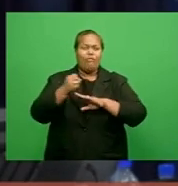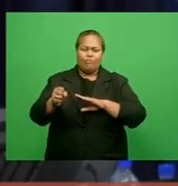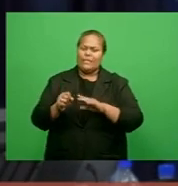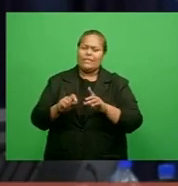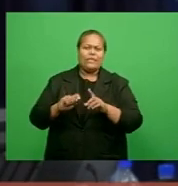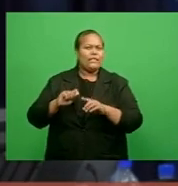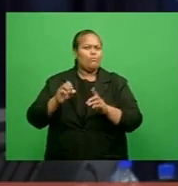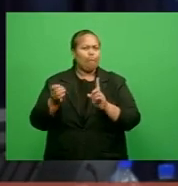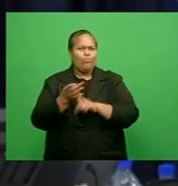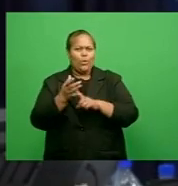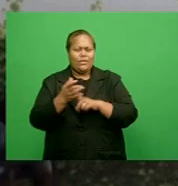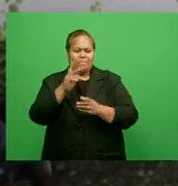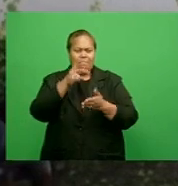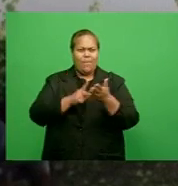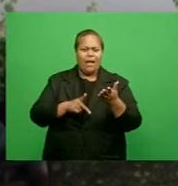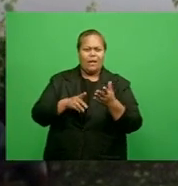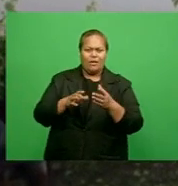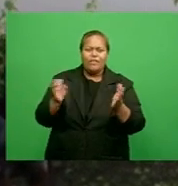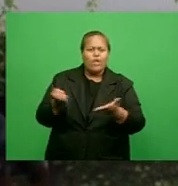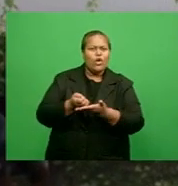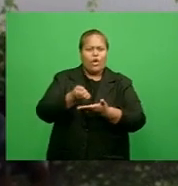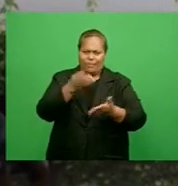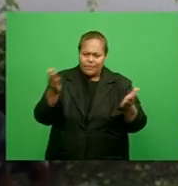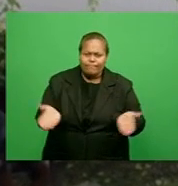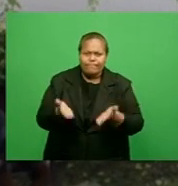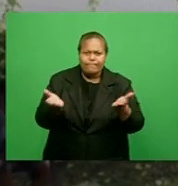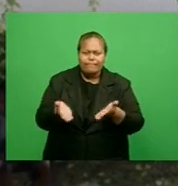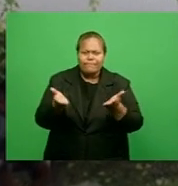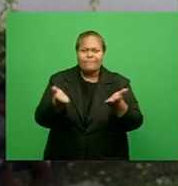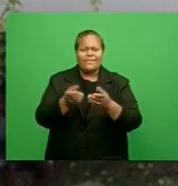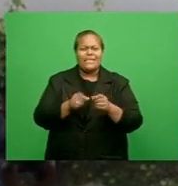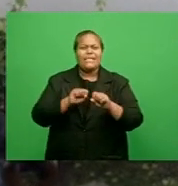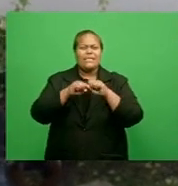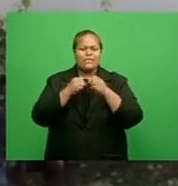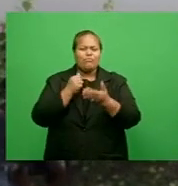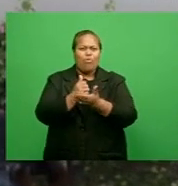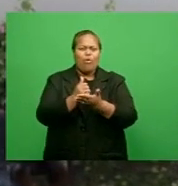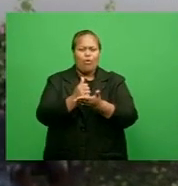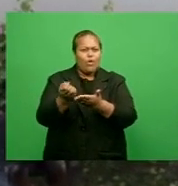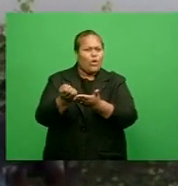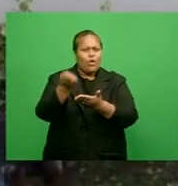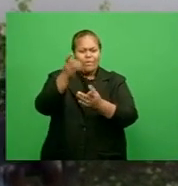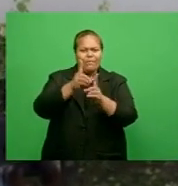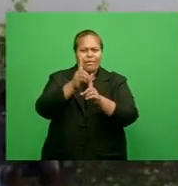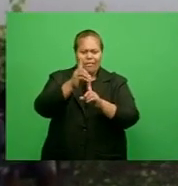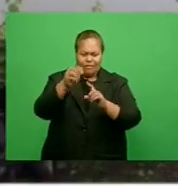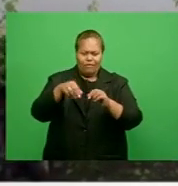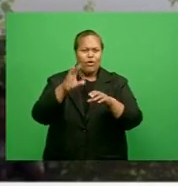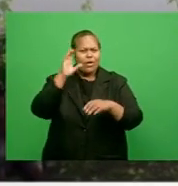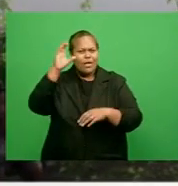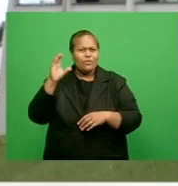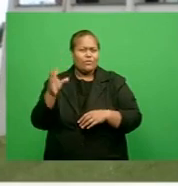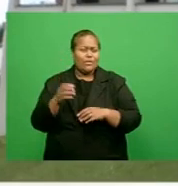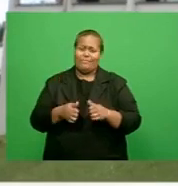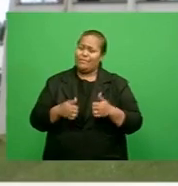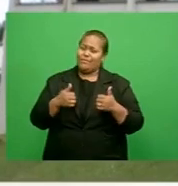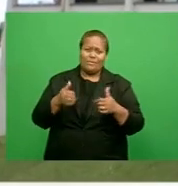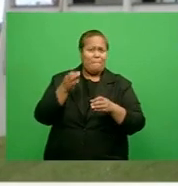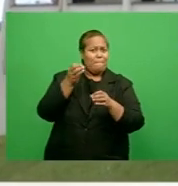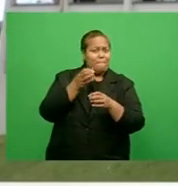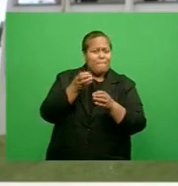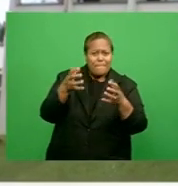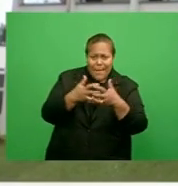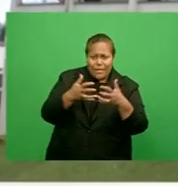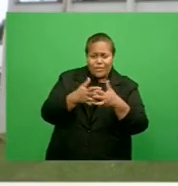and support the economic and social development of our country. Hence, it's quite befitting that FNU also